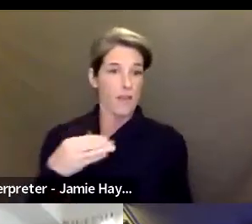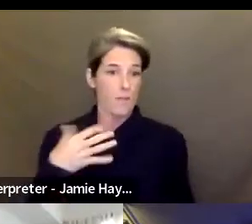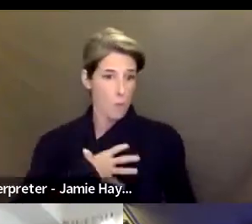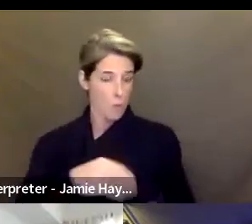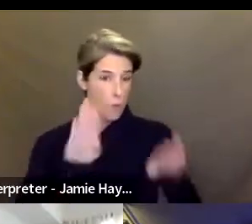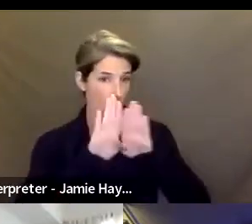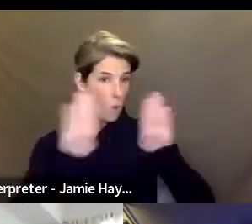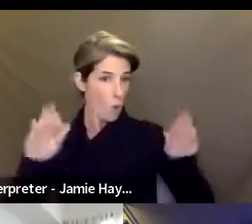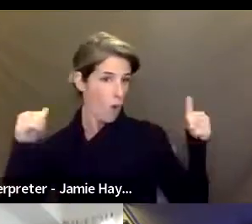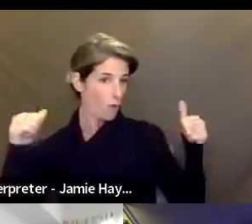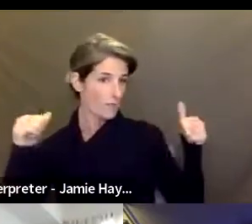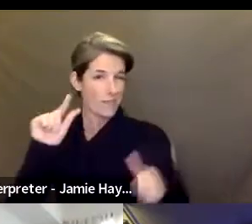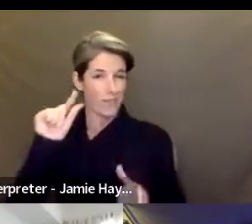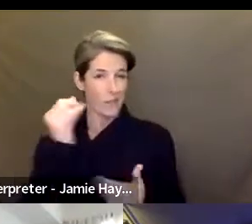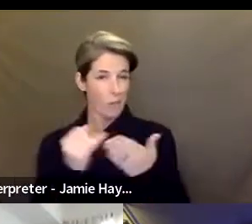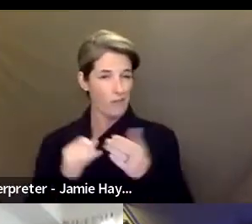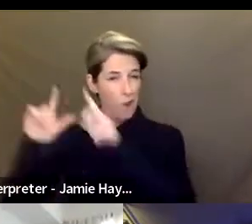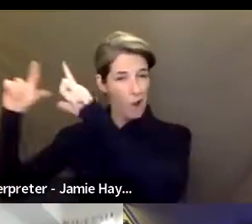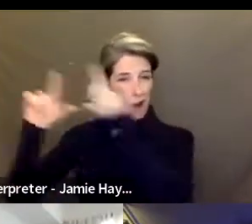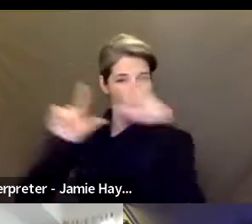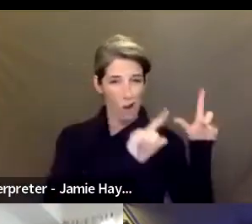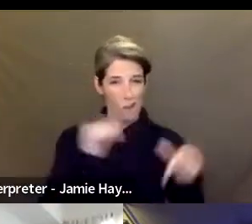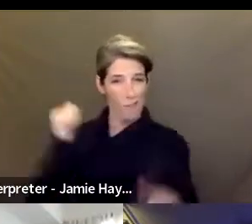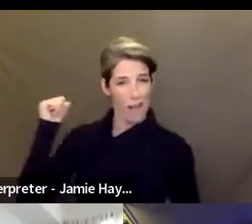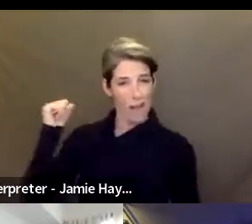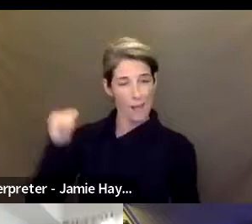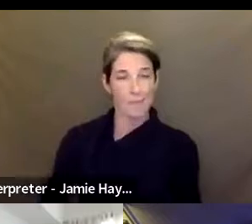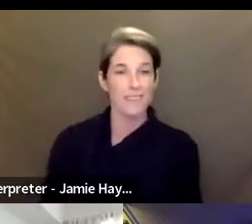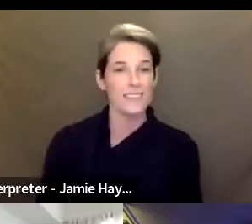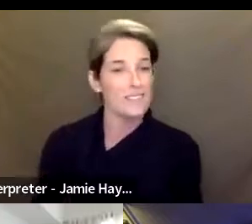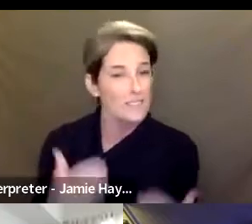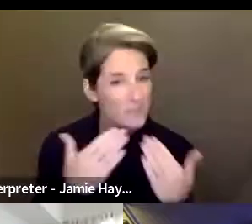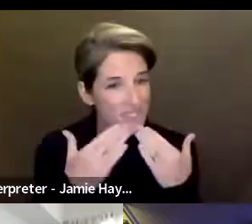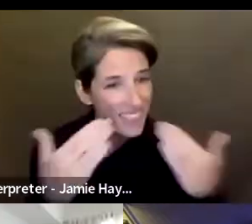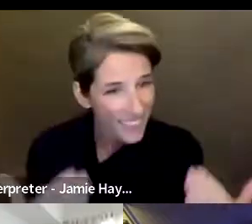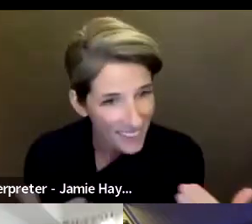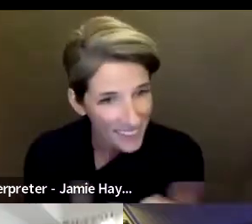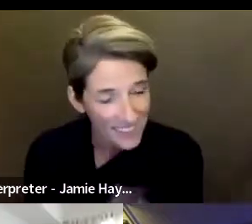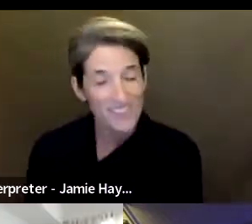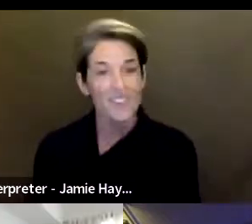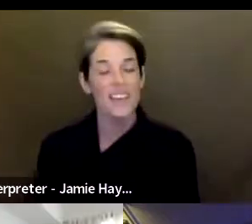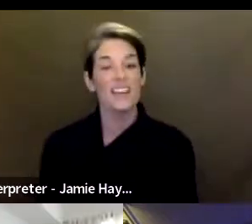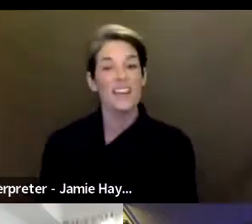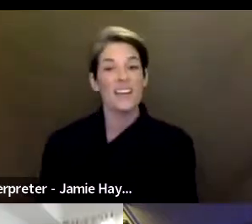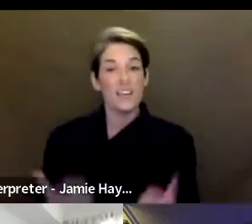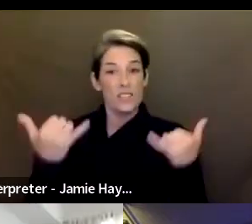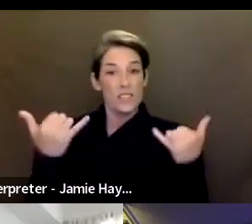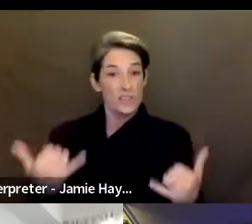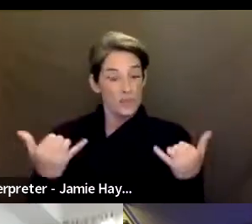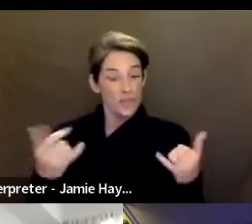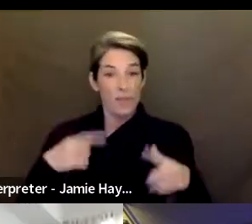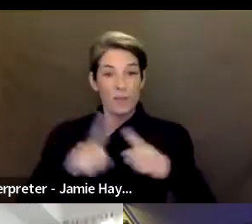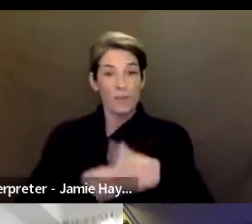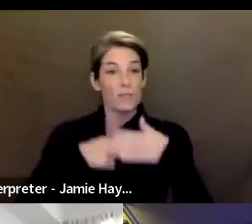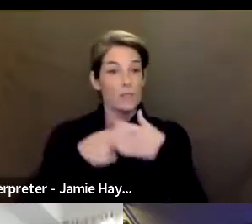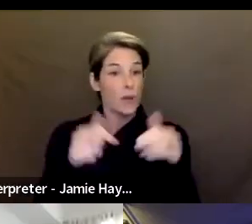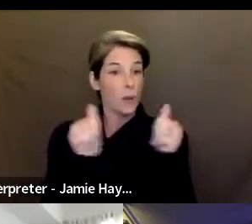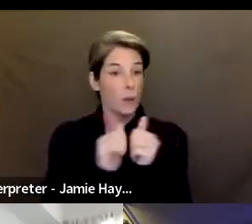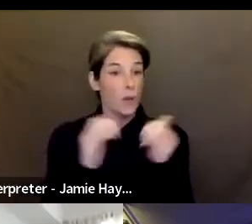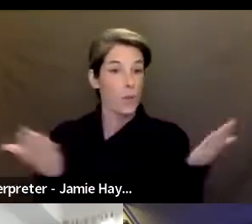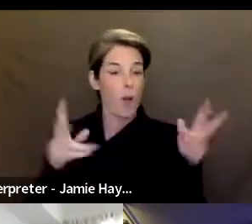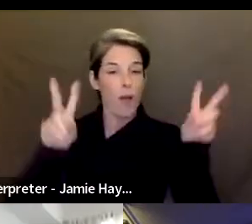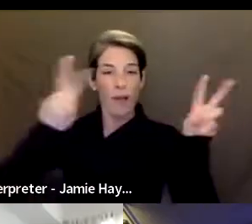art, a little bit of art you can see. So thank you. I would begin today's session by offering a